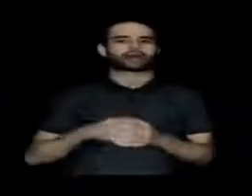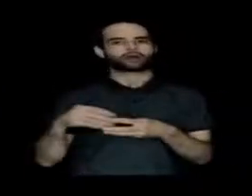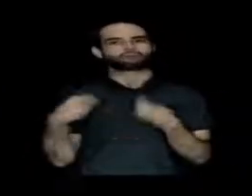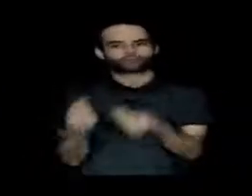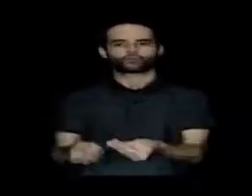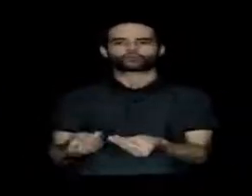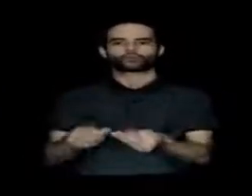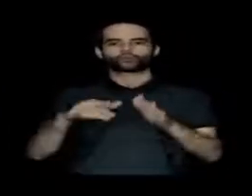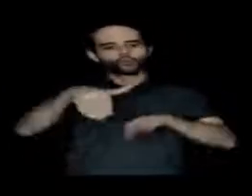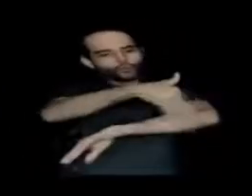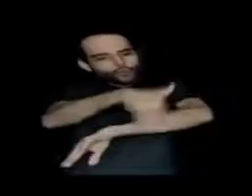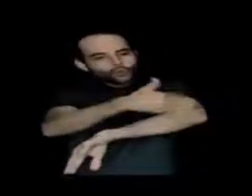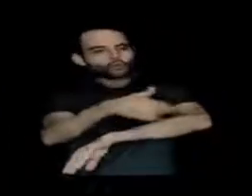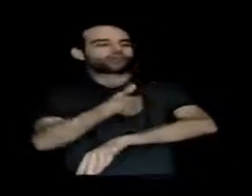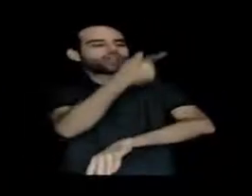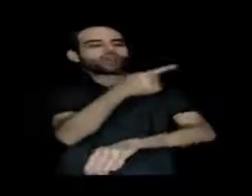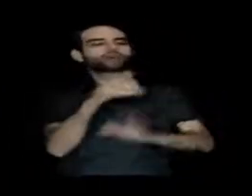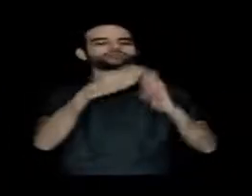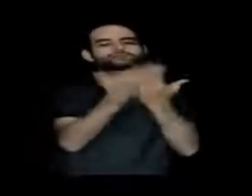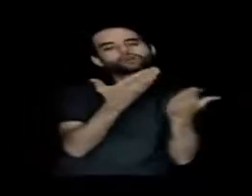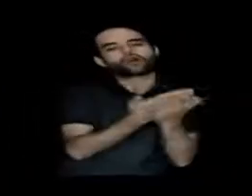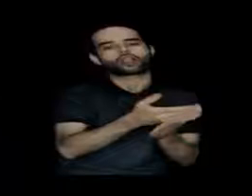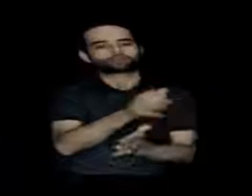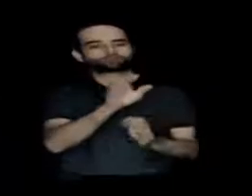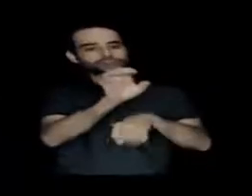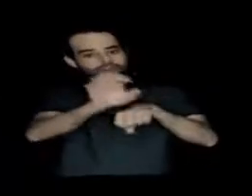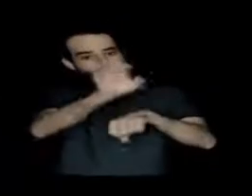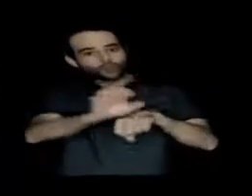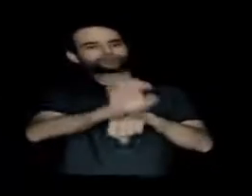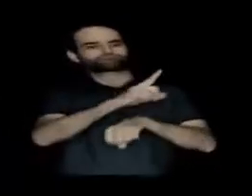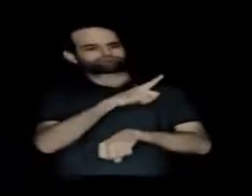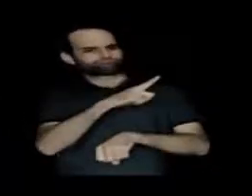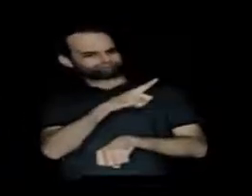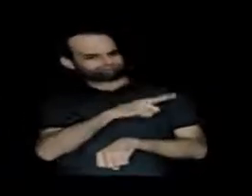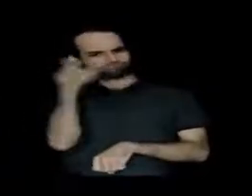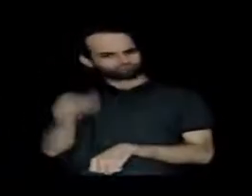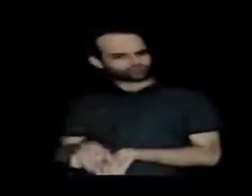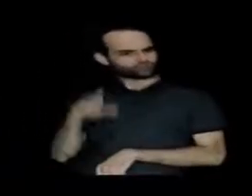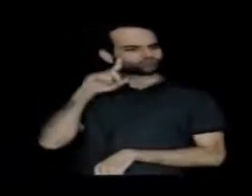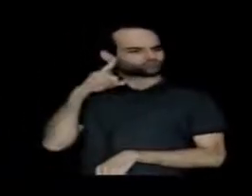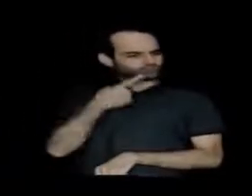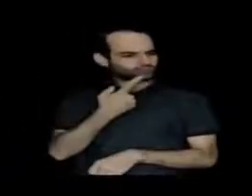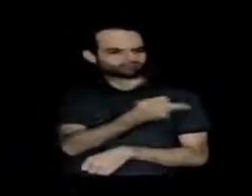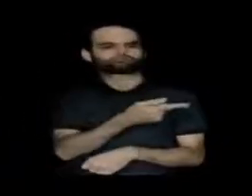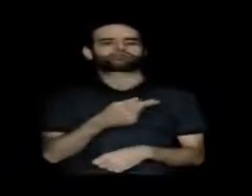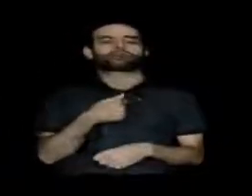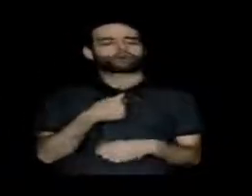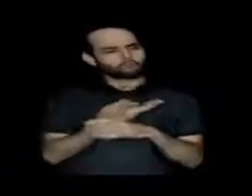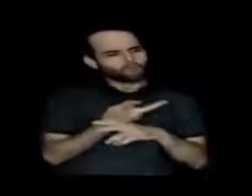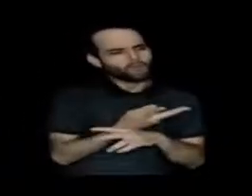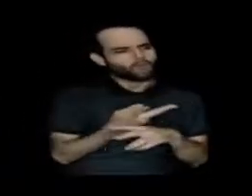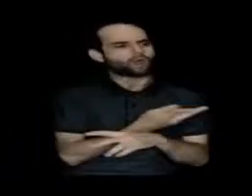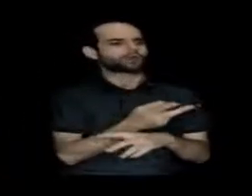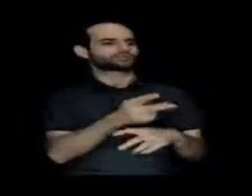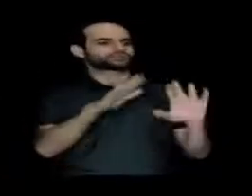were some teachers working with deaf children with deaf people. I searched for this school and